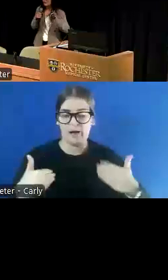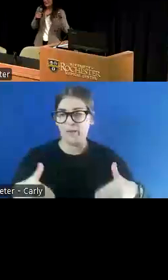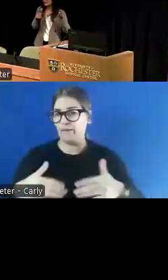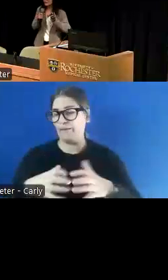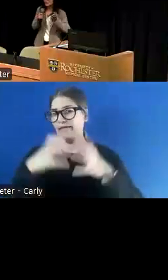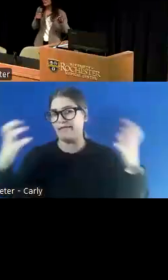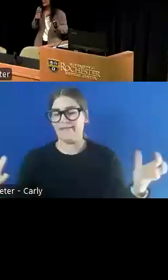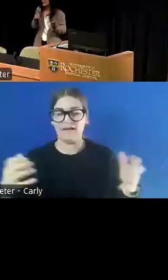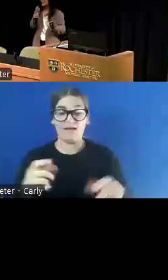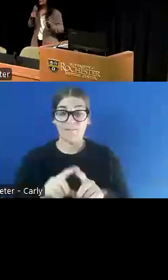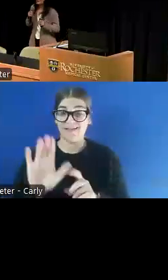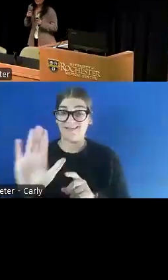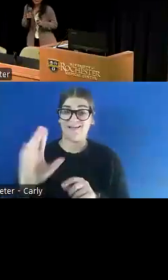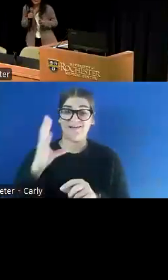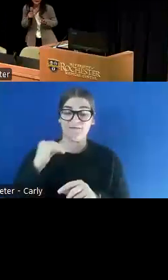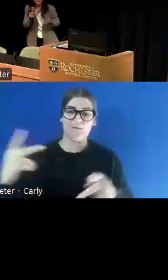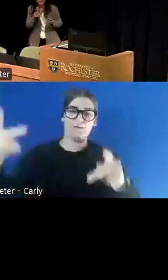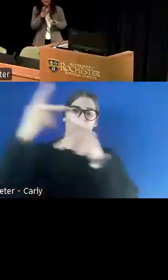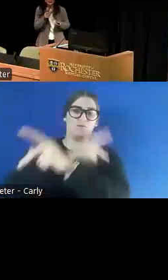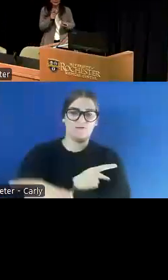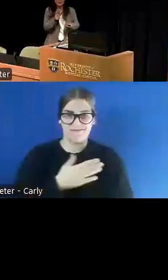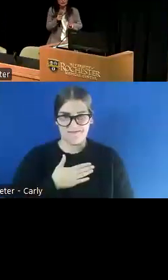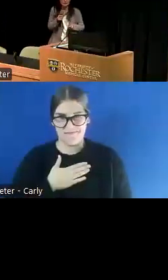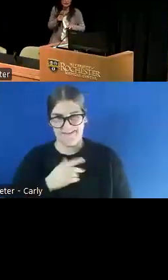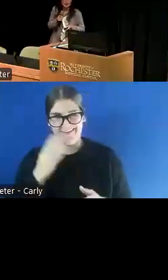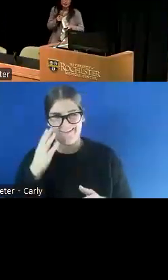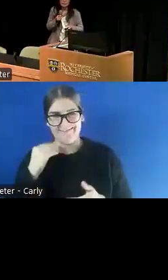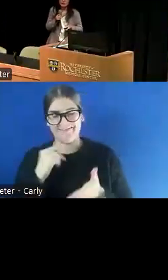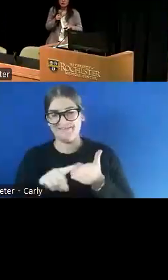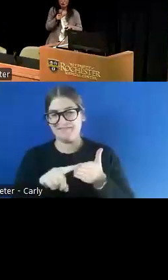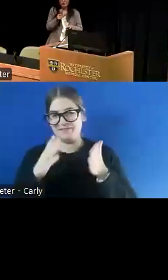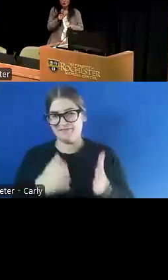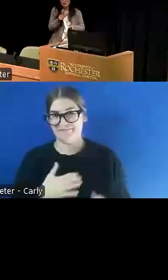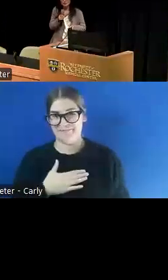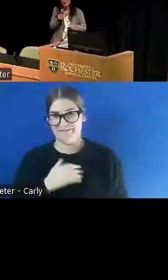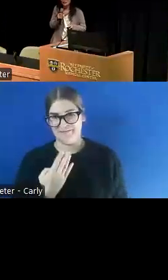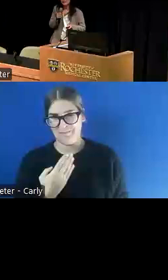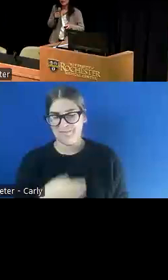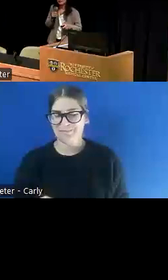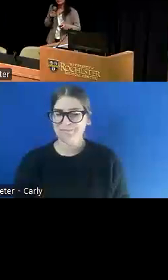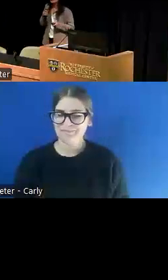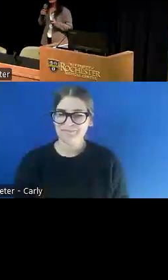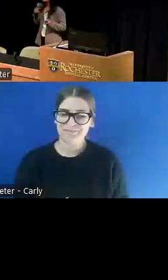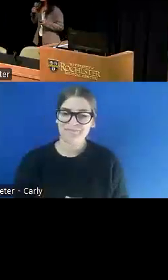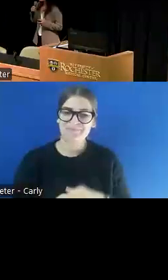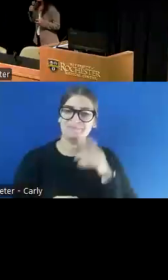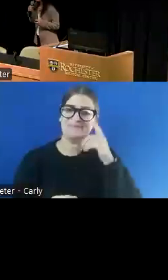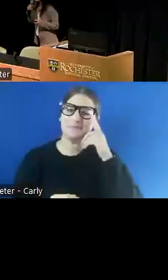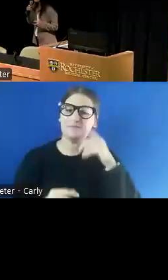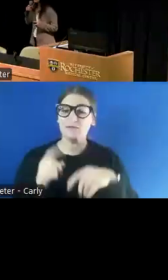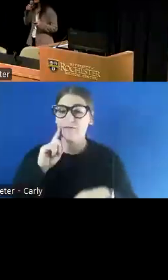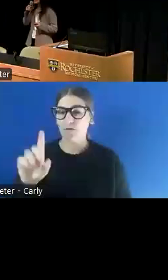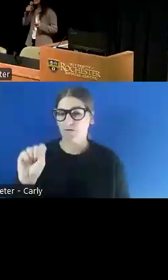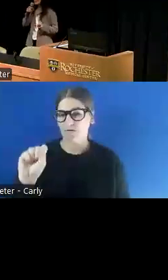their lives are much more intensified than what I'm going through as a researcher. And so we also see that within the Special